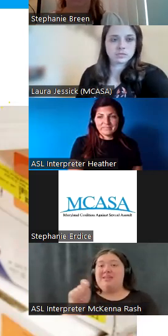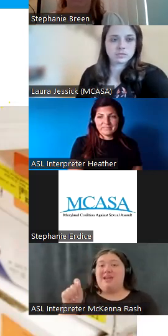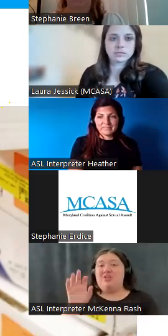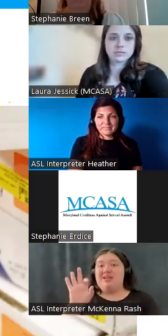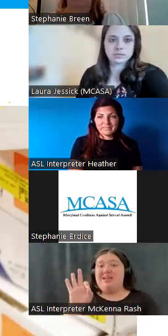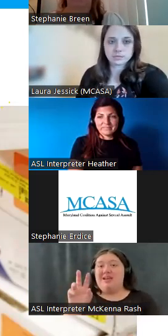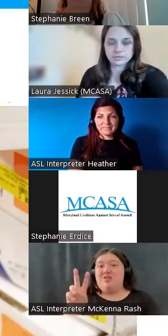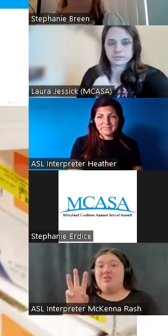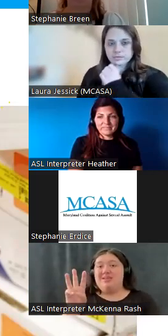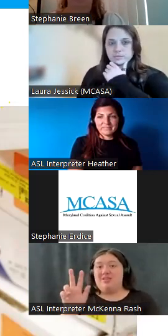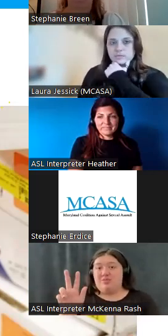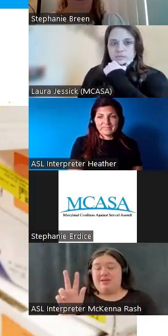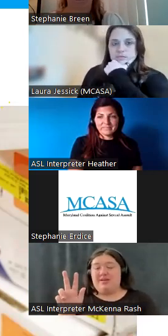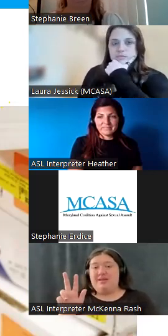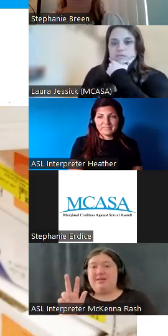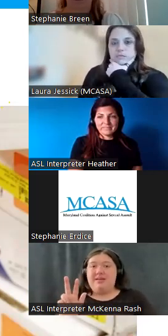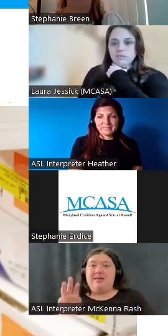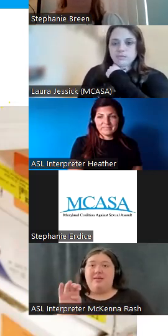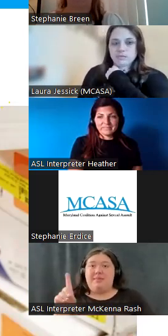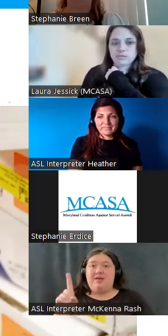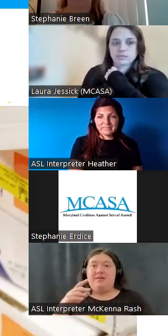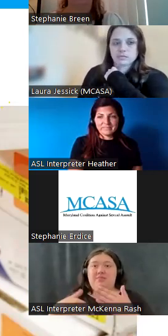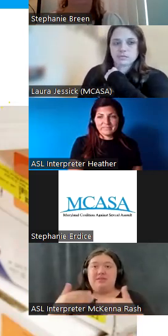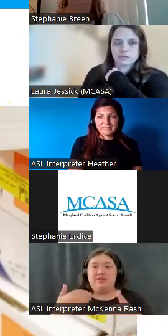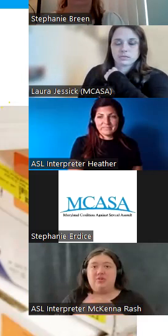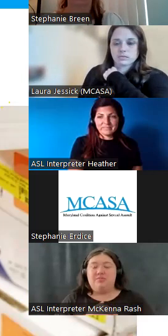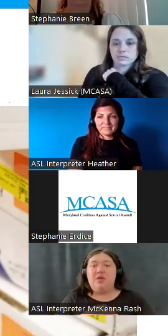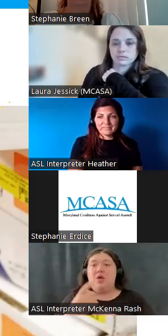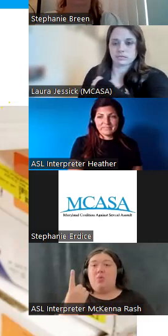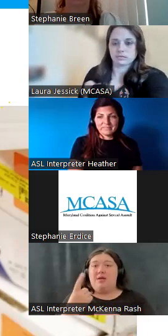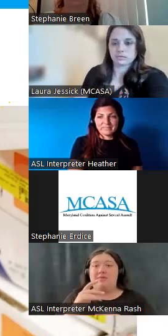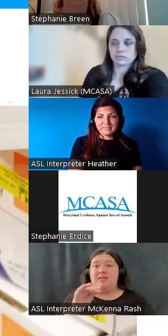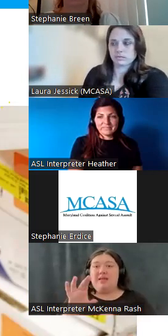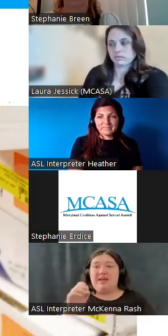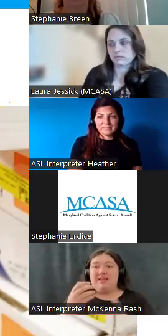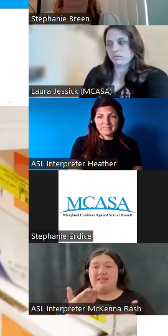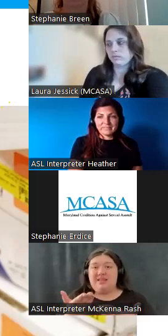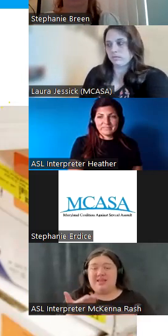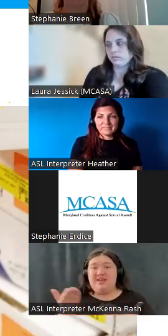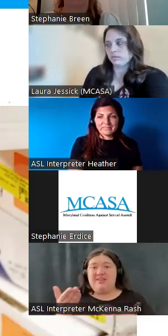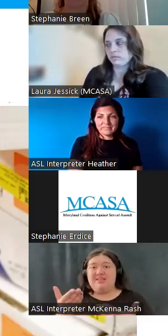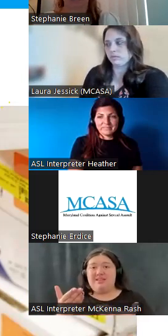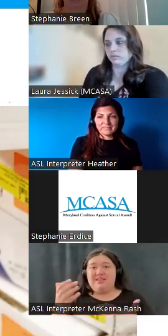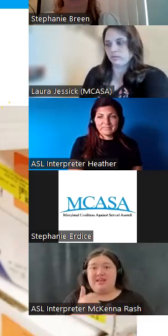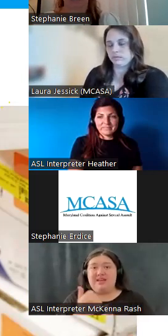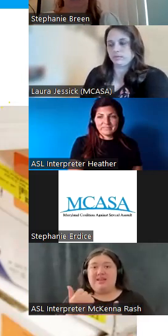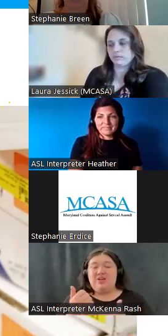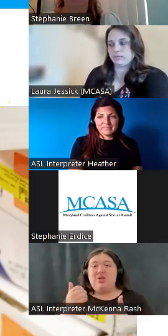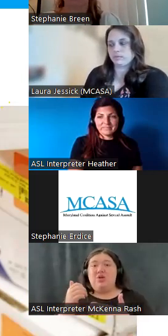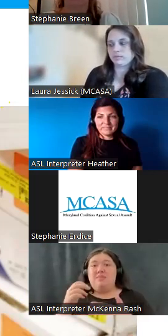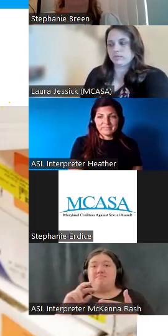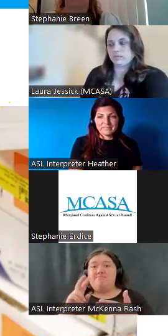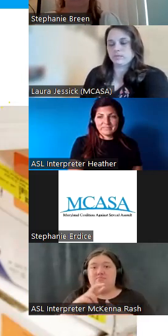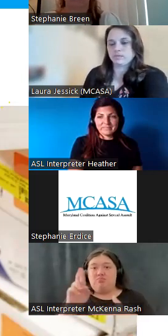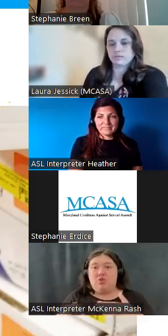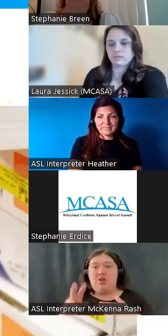11-9263. And they are 1, the case for which the evidence was collected resulted in a conviction